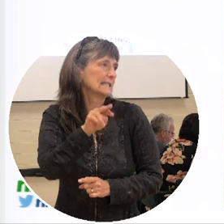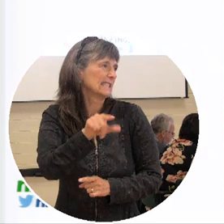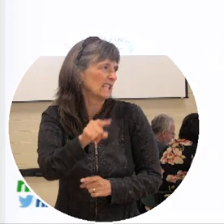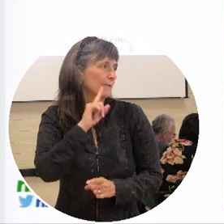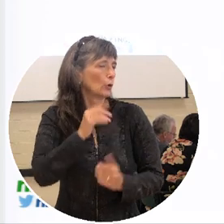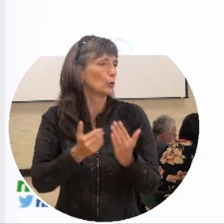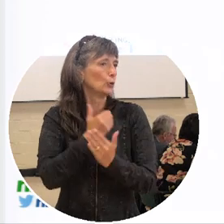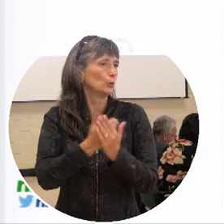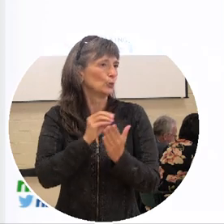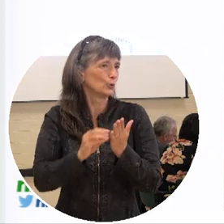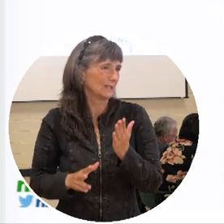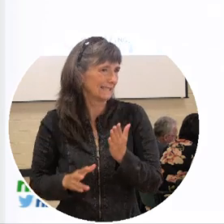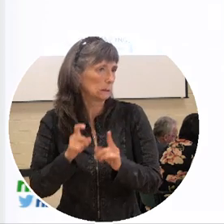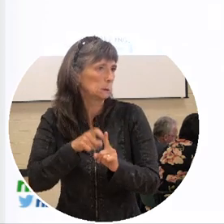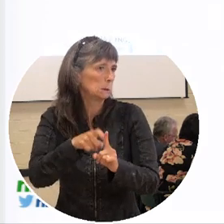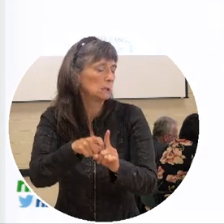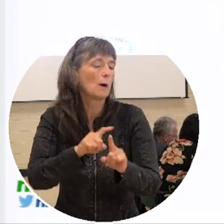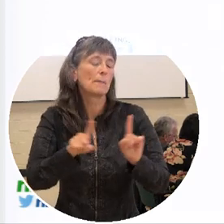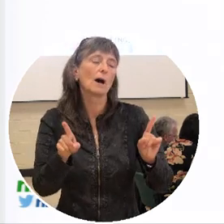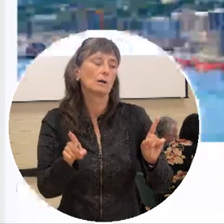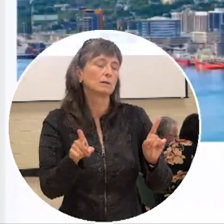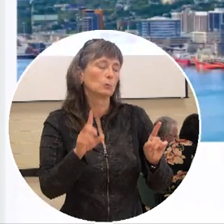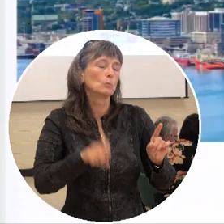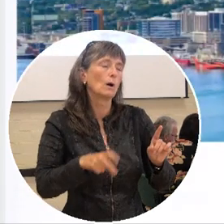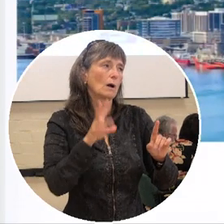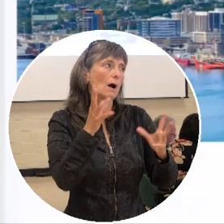risk of hazing practices.